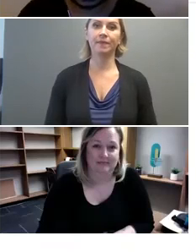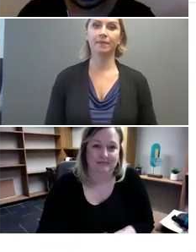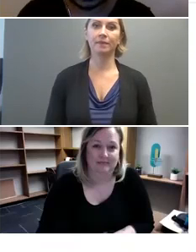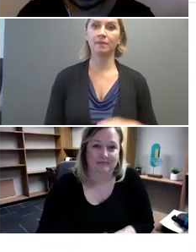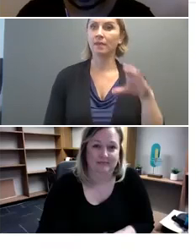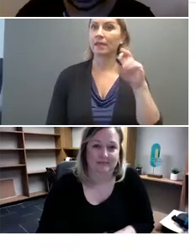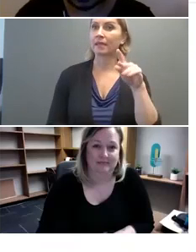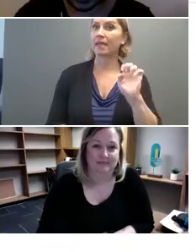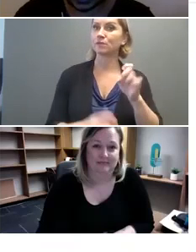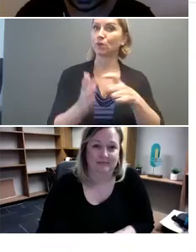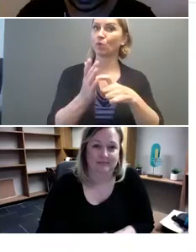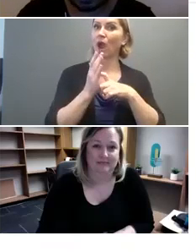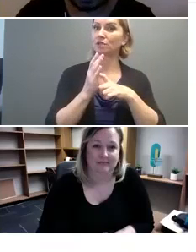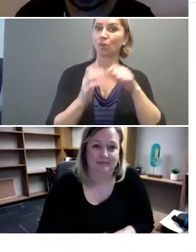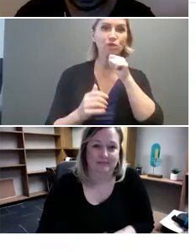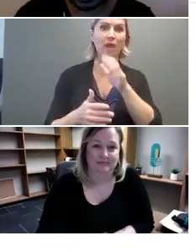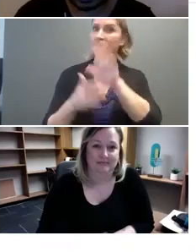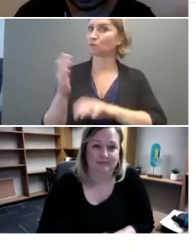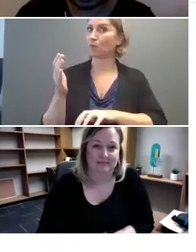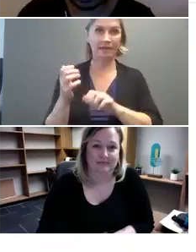Case 2 requires that we do not subtract anything.